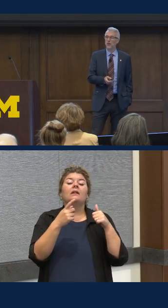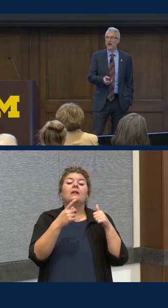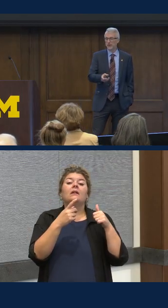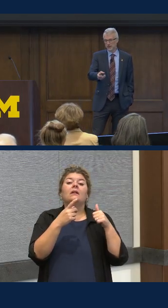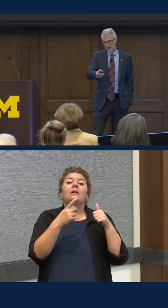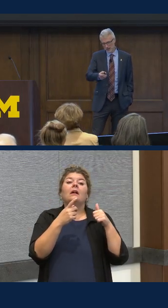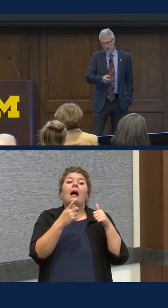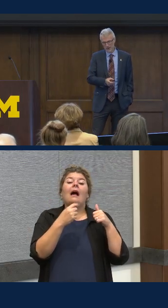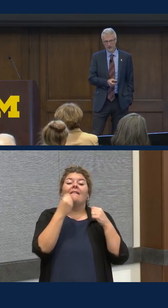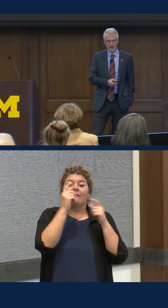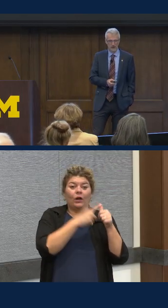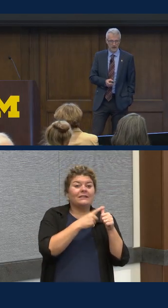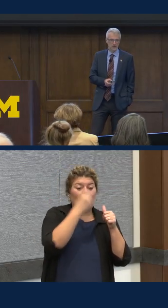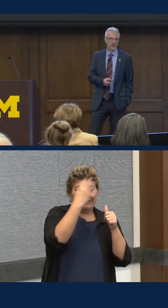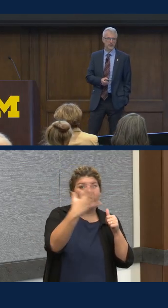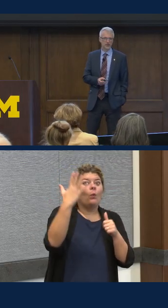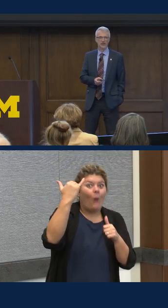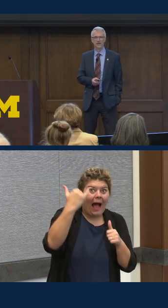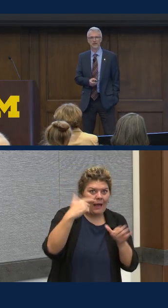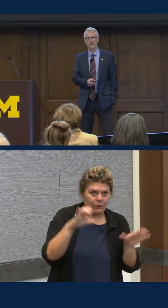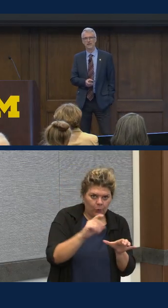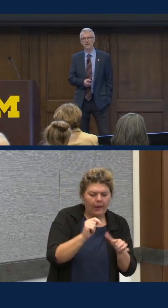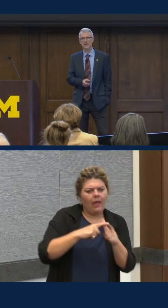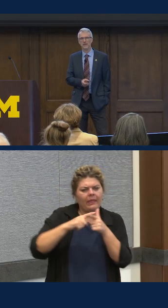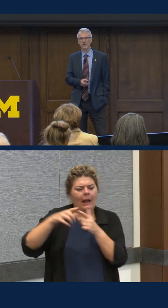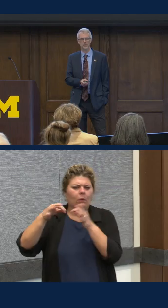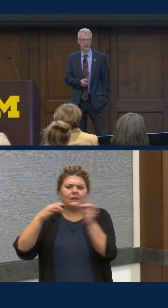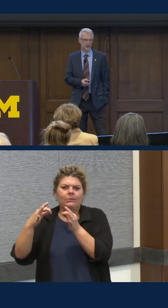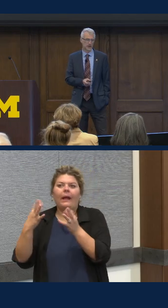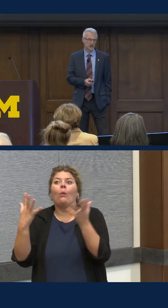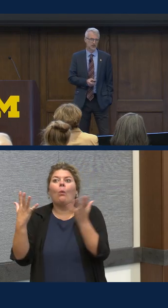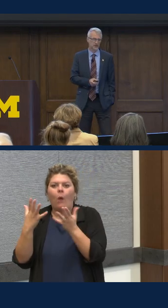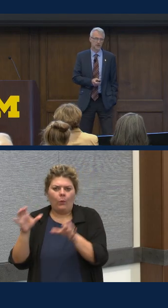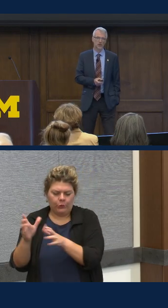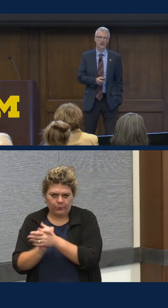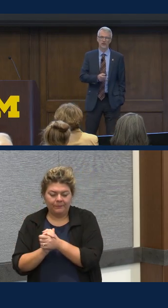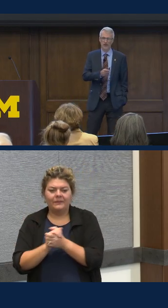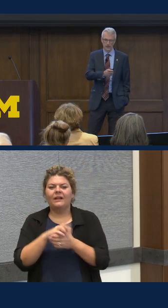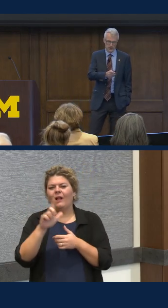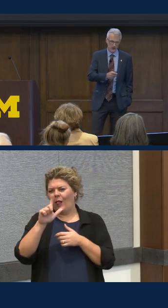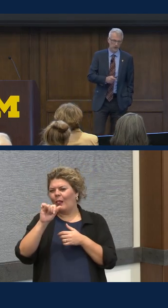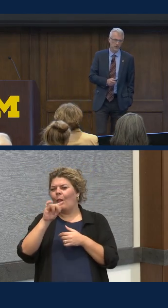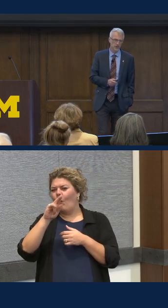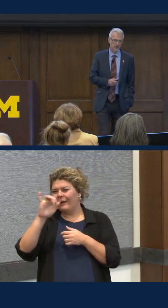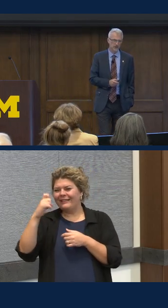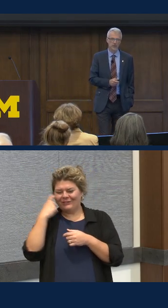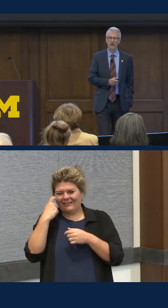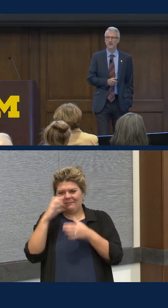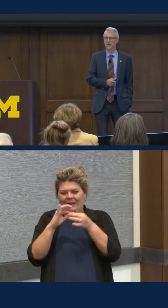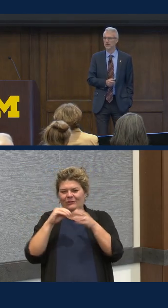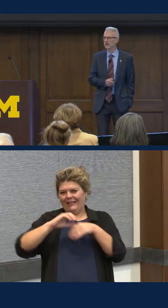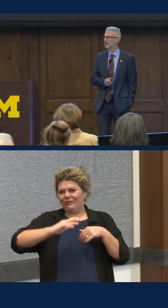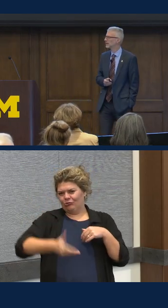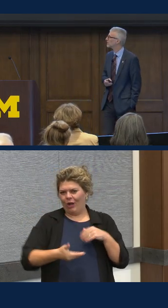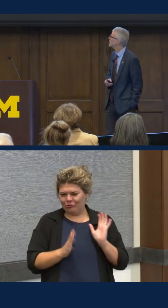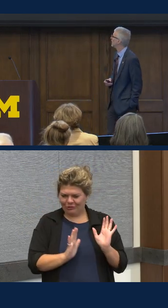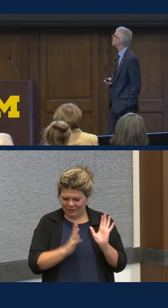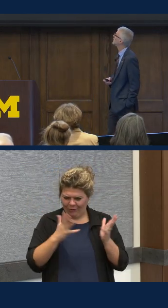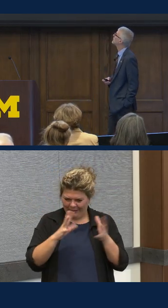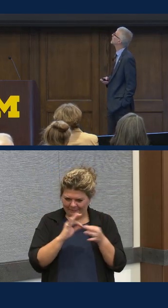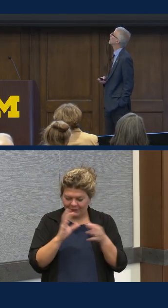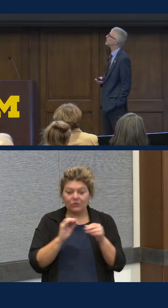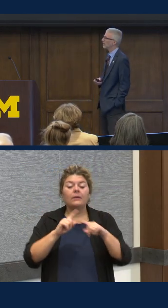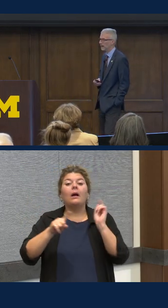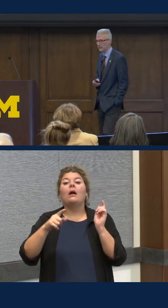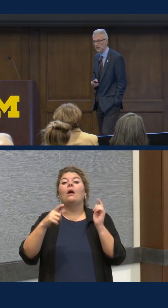me tell you why we do it, and Lori already alluded to this in her introduction. So one of the thing I'll focus on the most is that we're doing this to try to